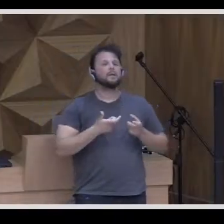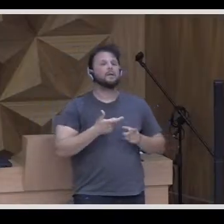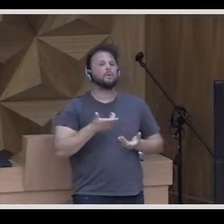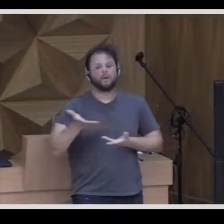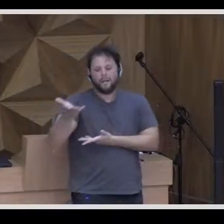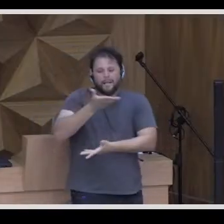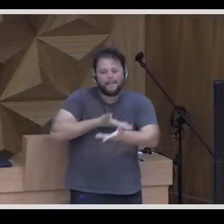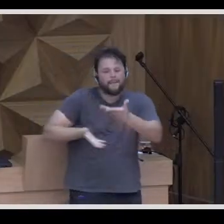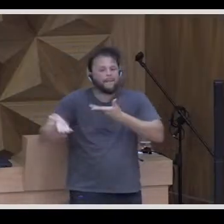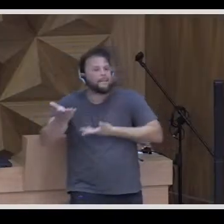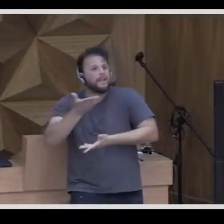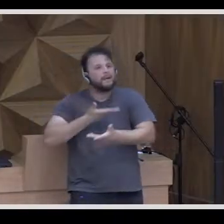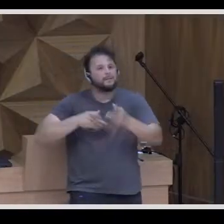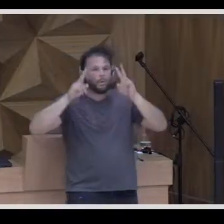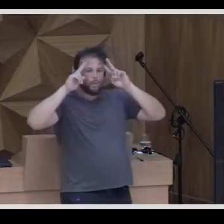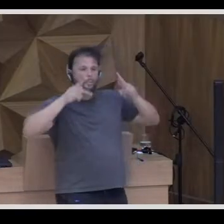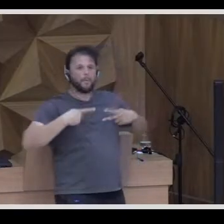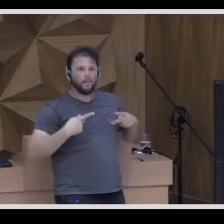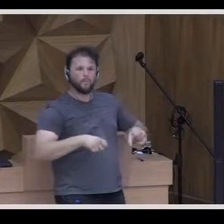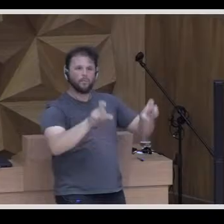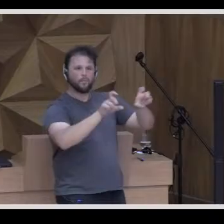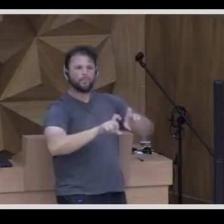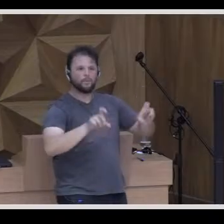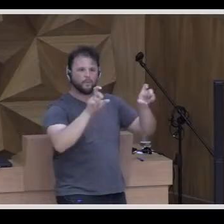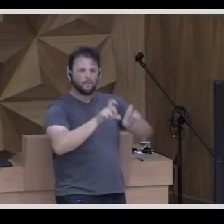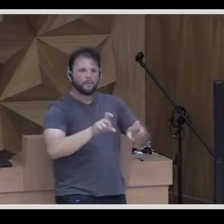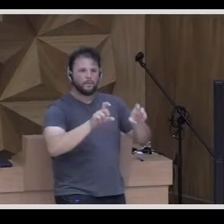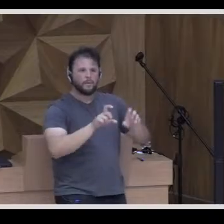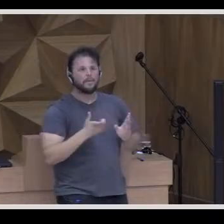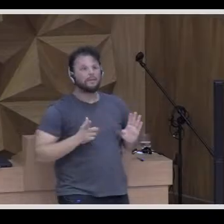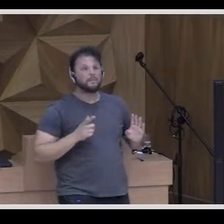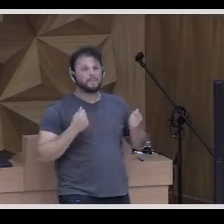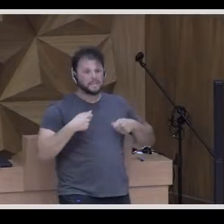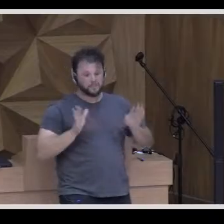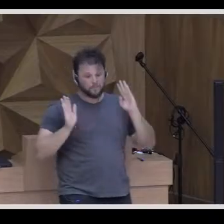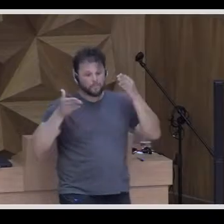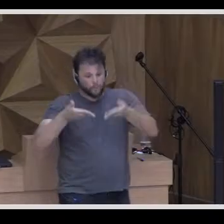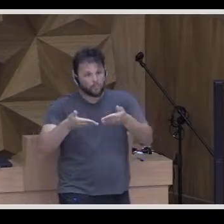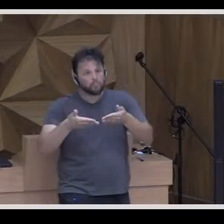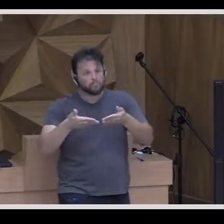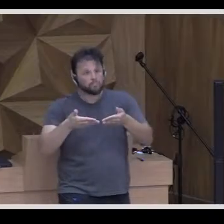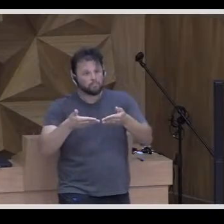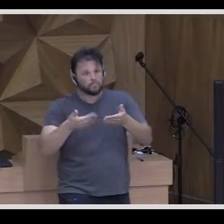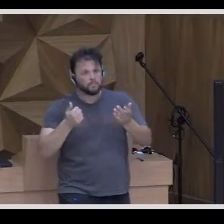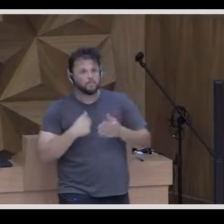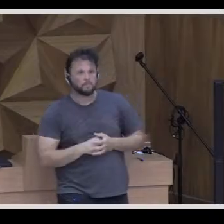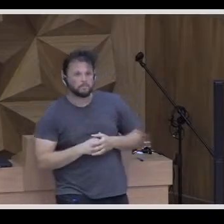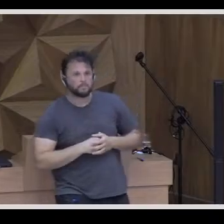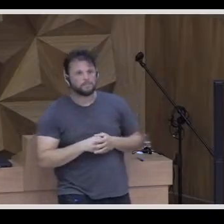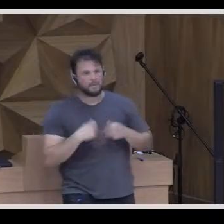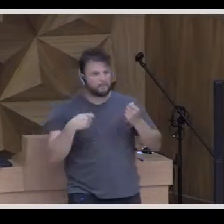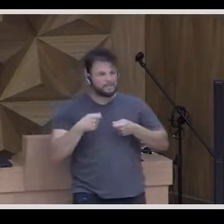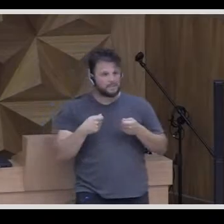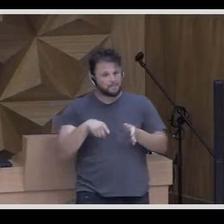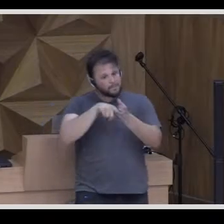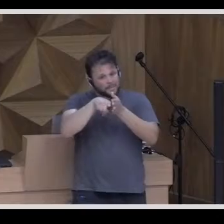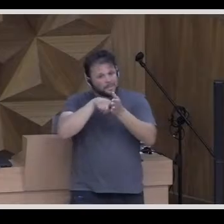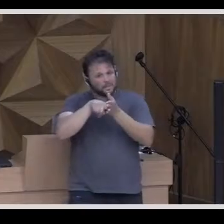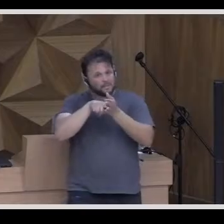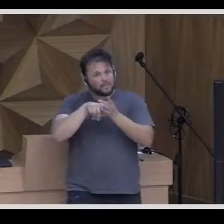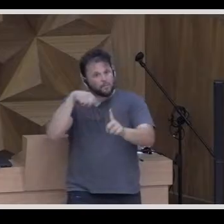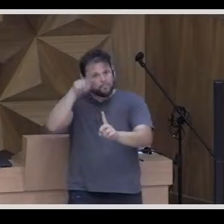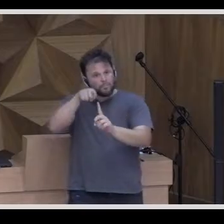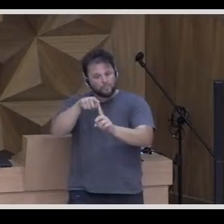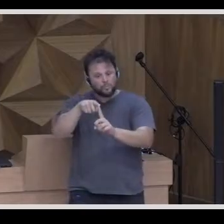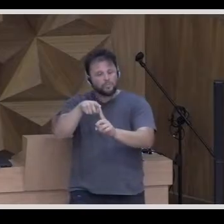So when I talk about humans in the loop, we think about humans being in the loop of some kind of system, some kind of reasoning system, and we say, well, you want to